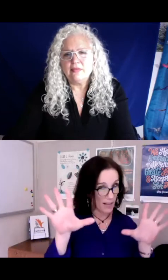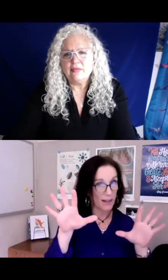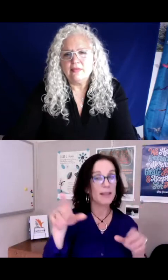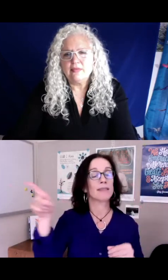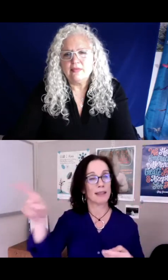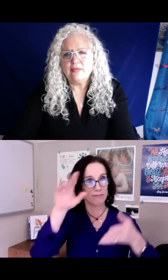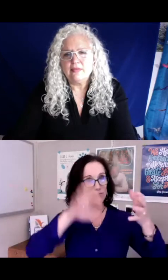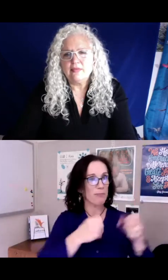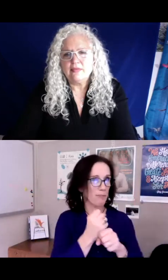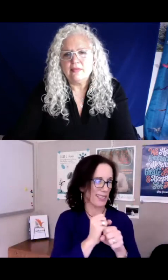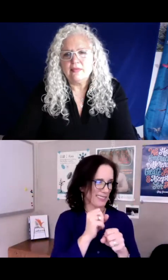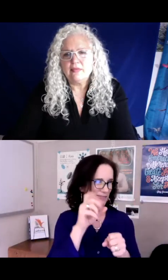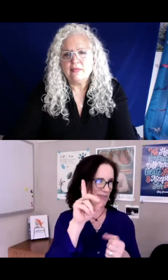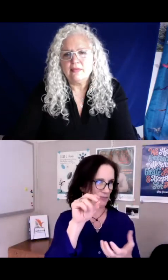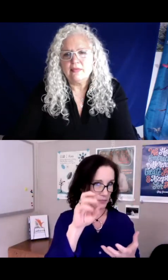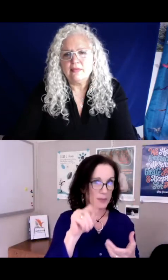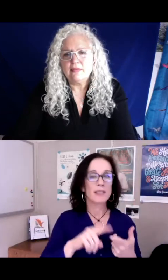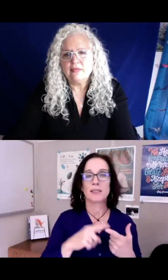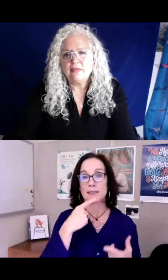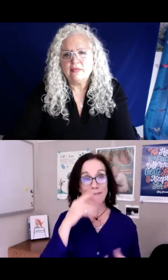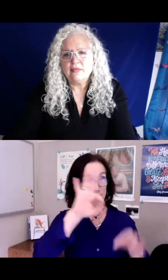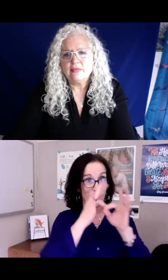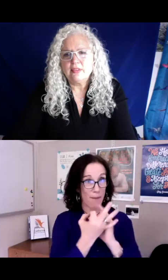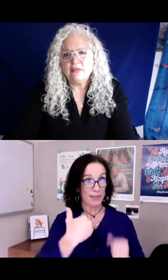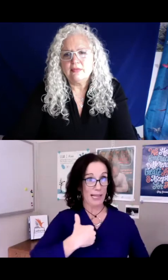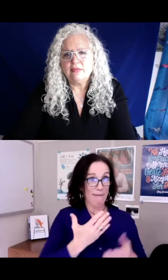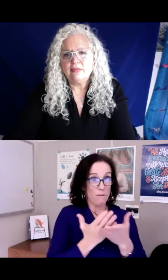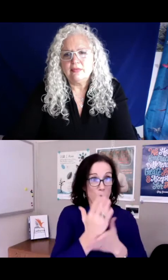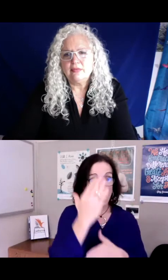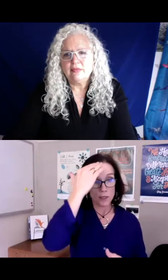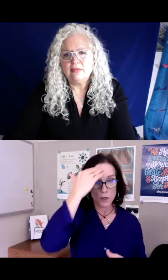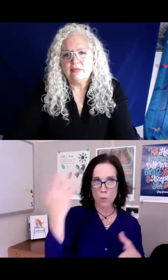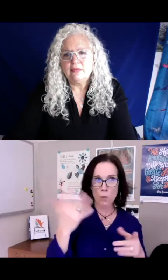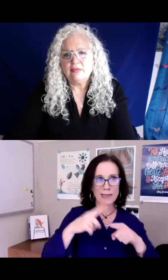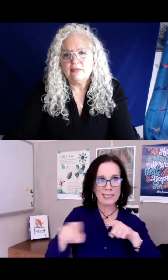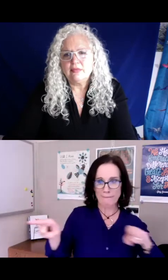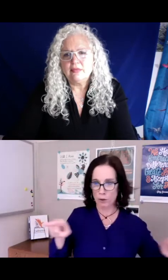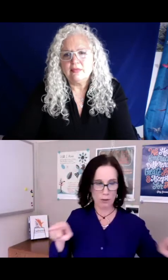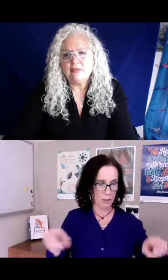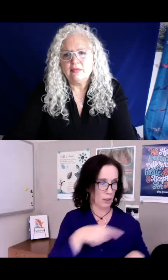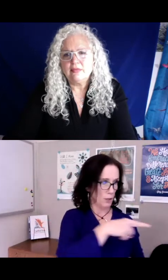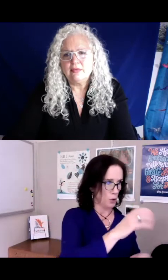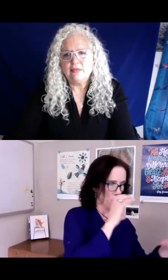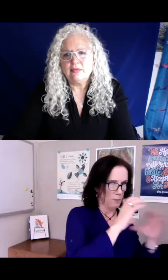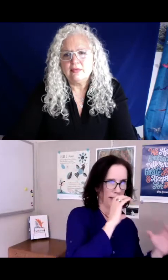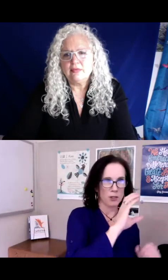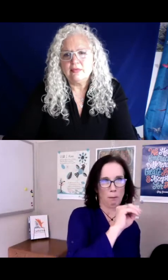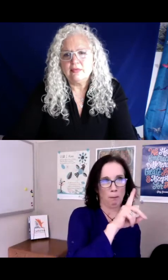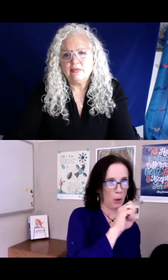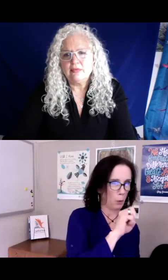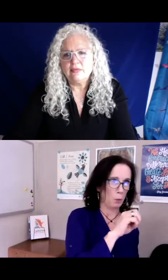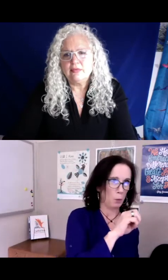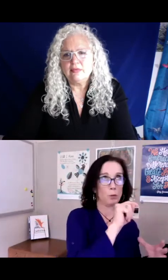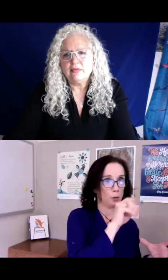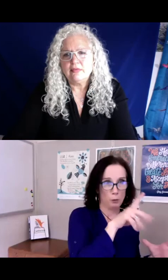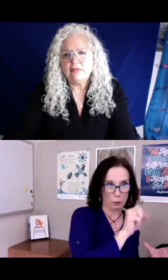So they did add some clarifications, and there's a document that says families have a right to know what